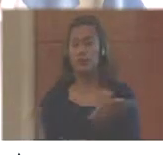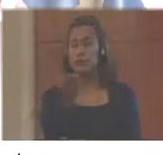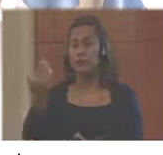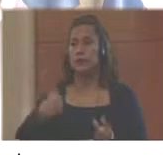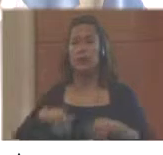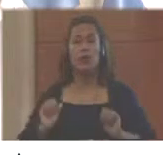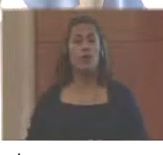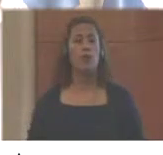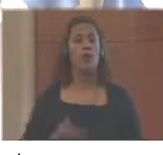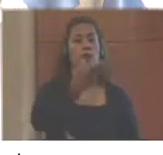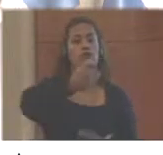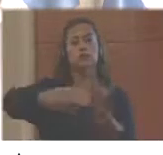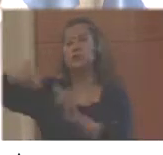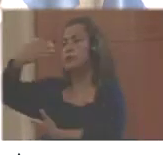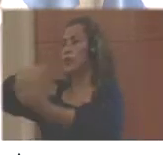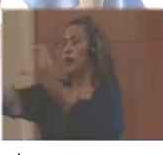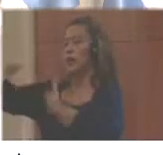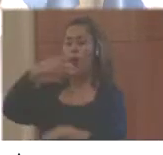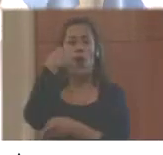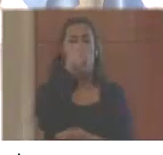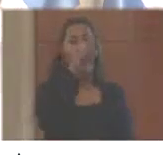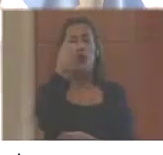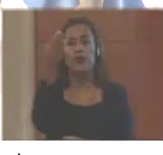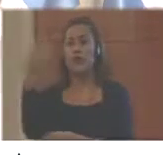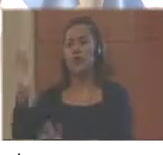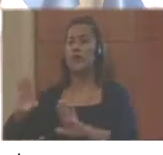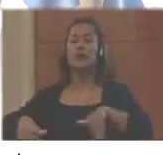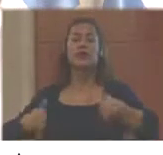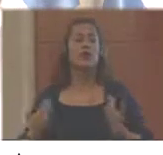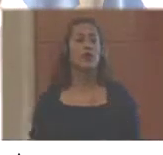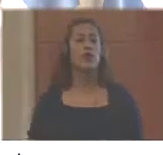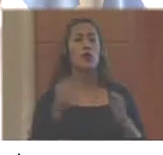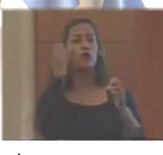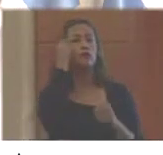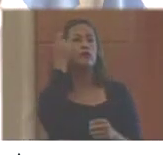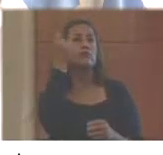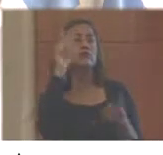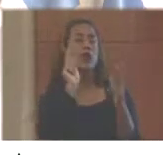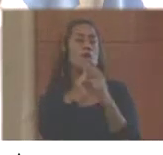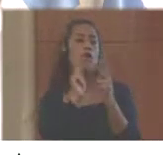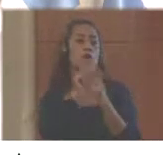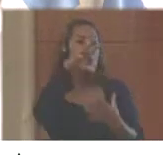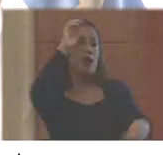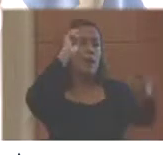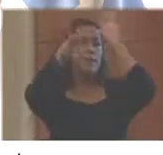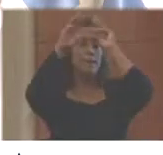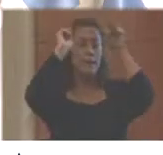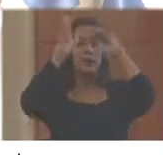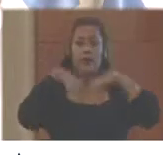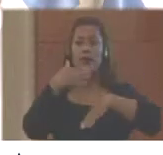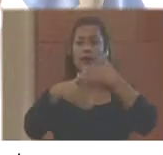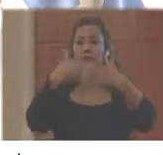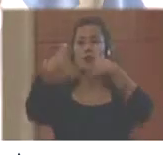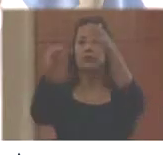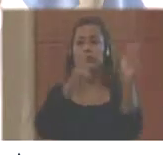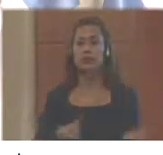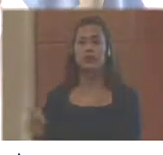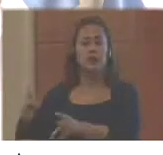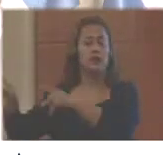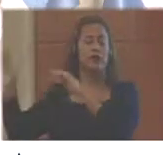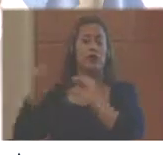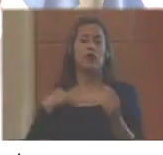to thank this opportunity for exchanging ideas, knowledge that allow us to strengthen